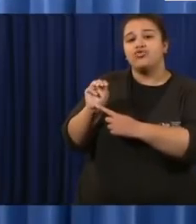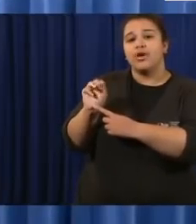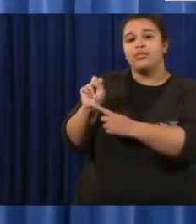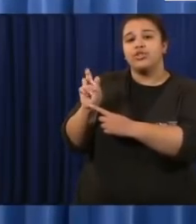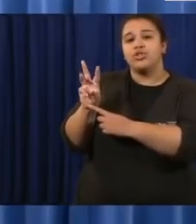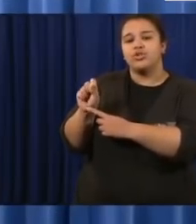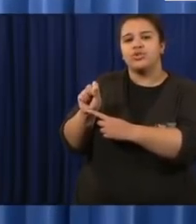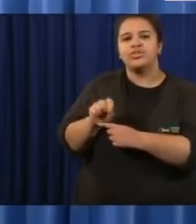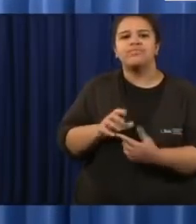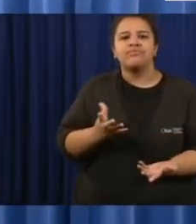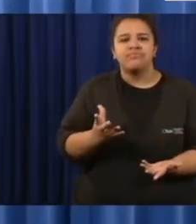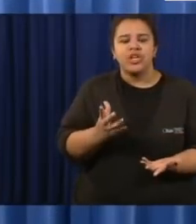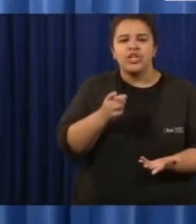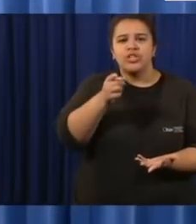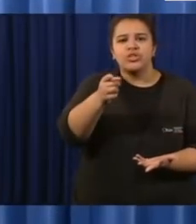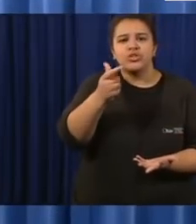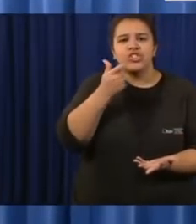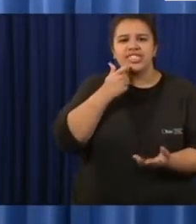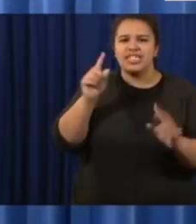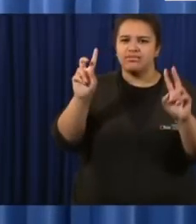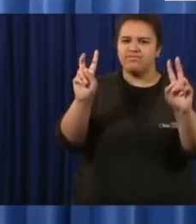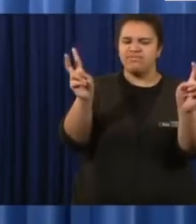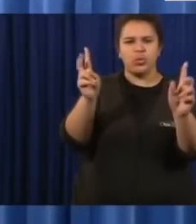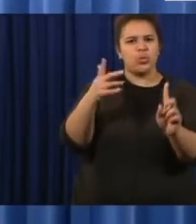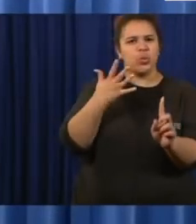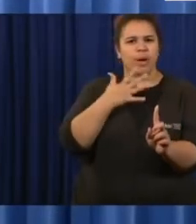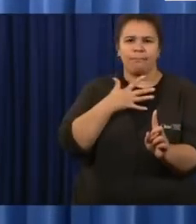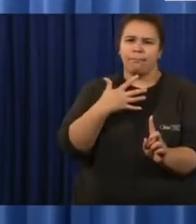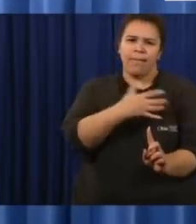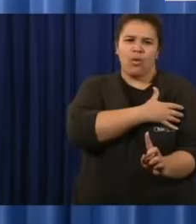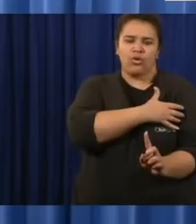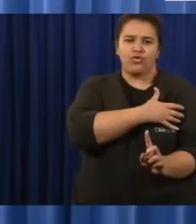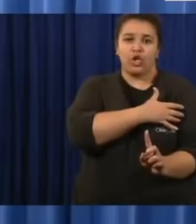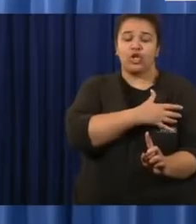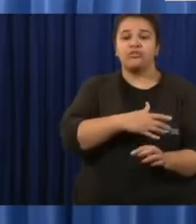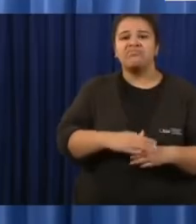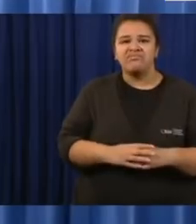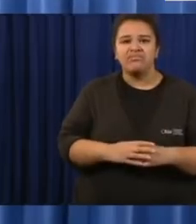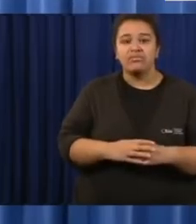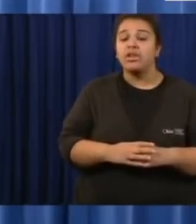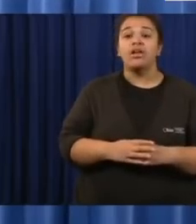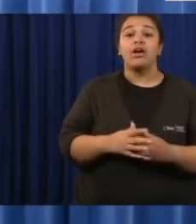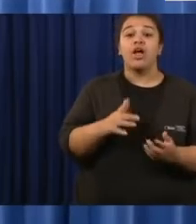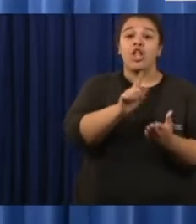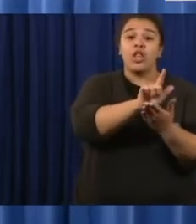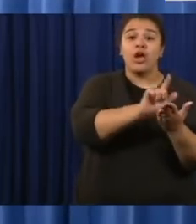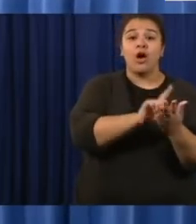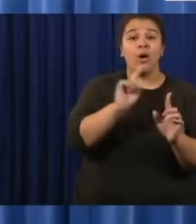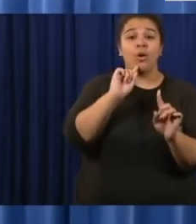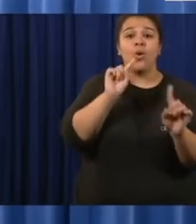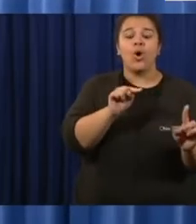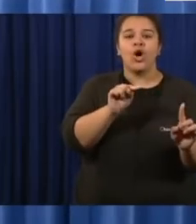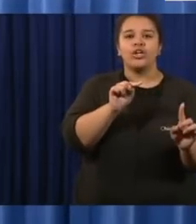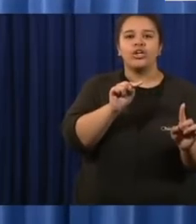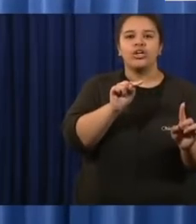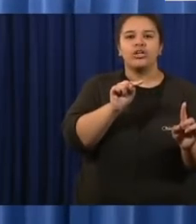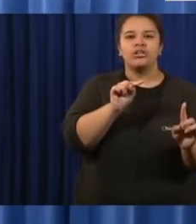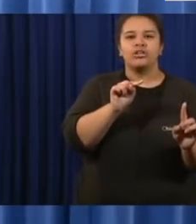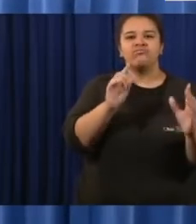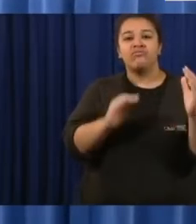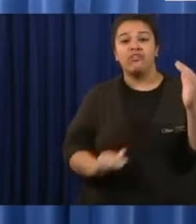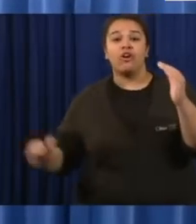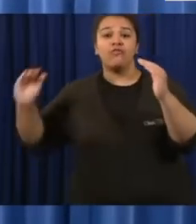well-informed public. But this weekend, we saw crowded bars, we saw packed restaurants, we saw patios, we saw really